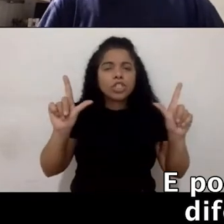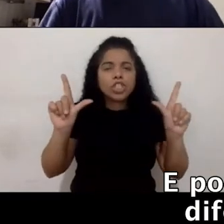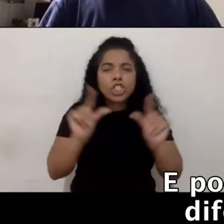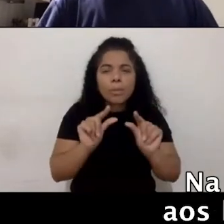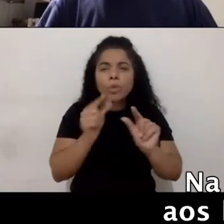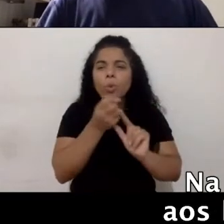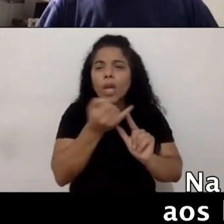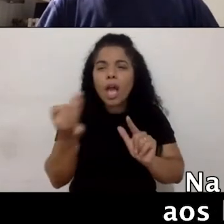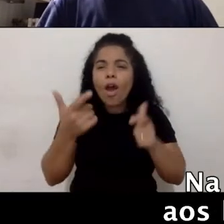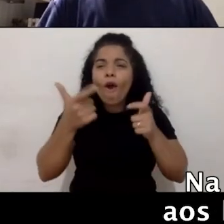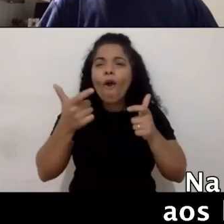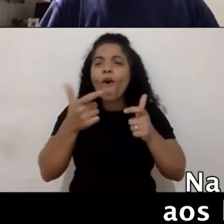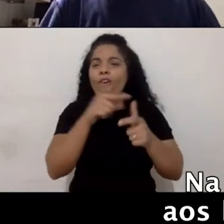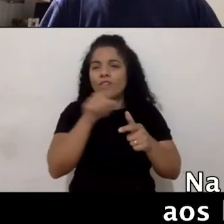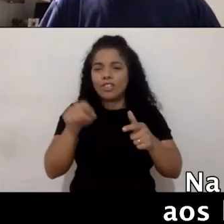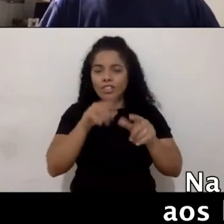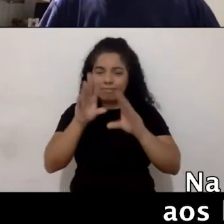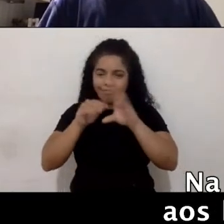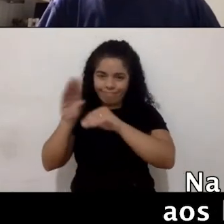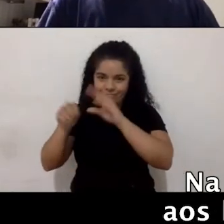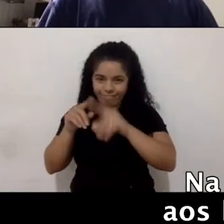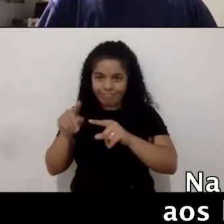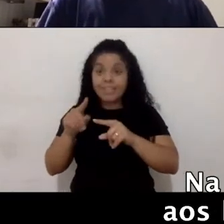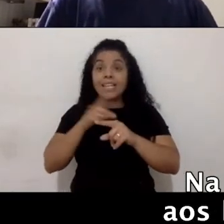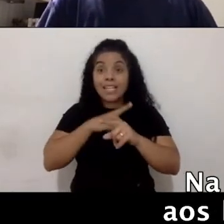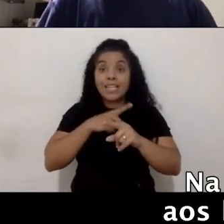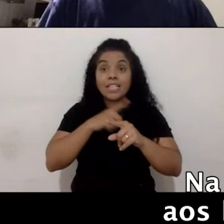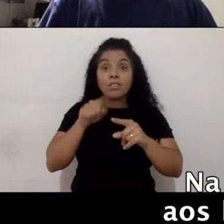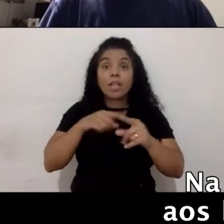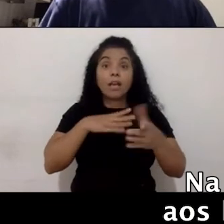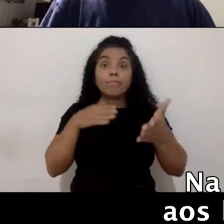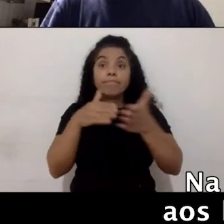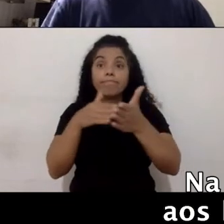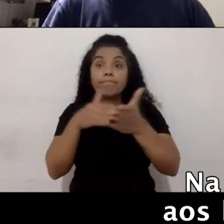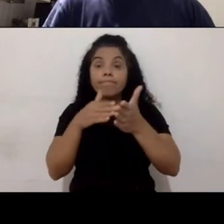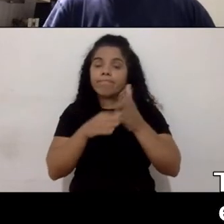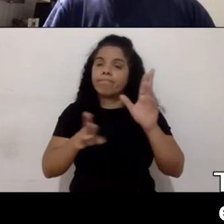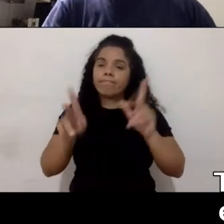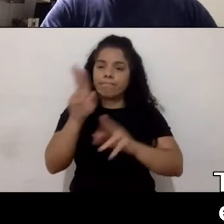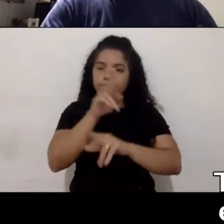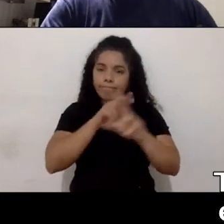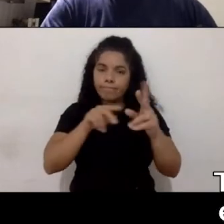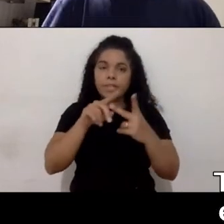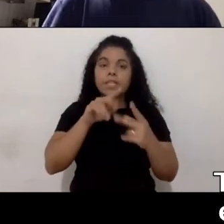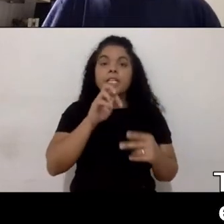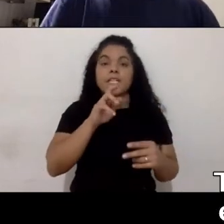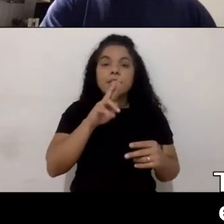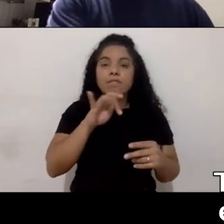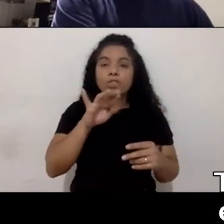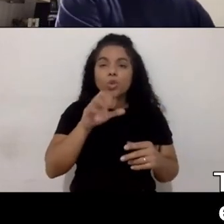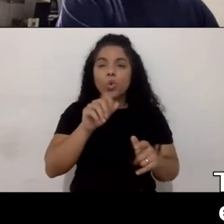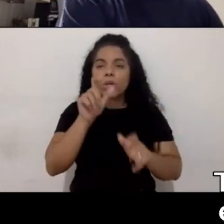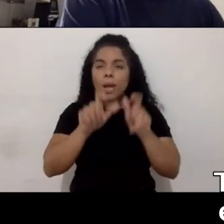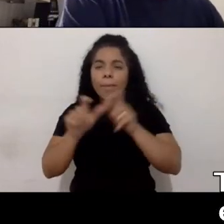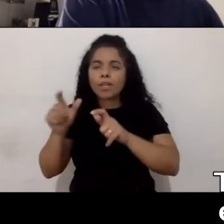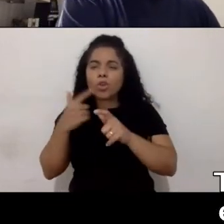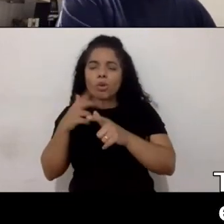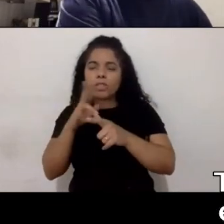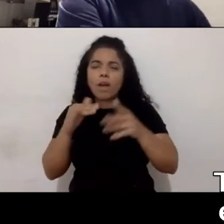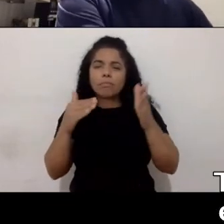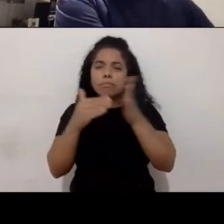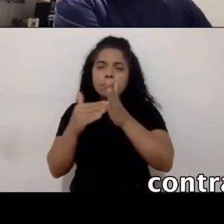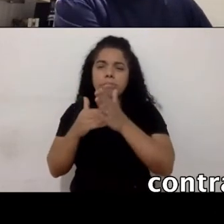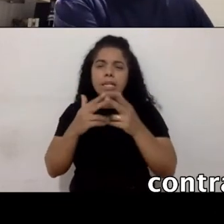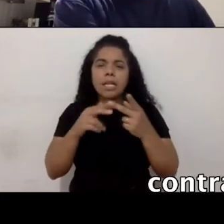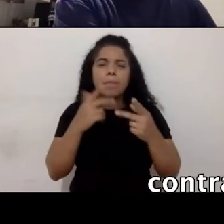might expect. So with infrastructure, people often go to natural boundaries like networking. We're going to have networking as a boundary and stacks for